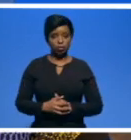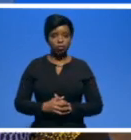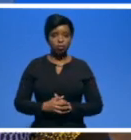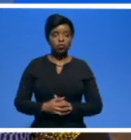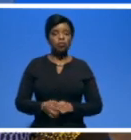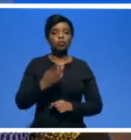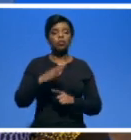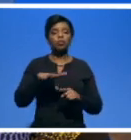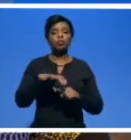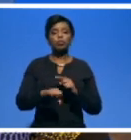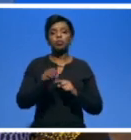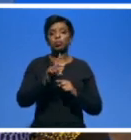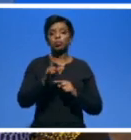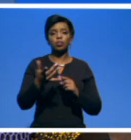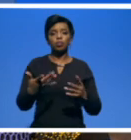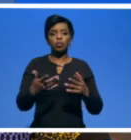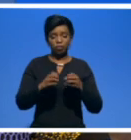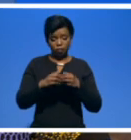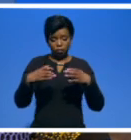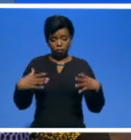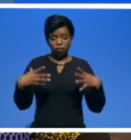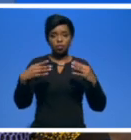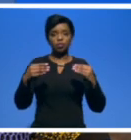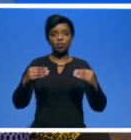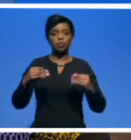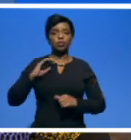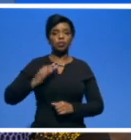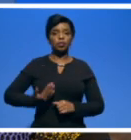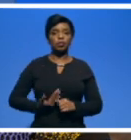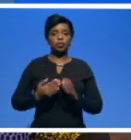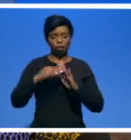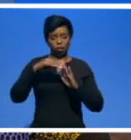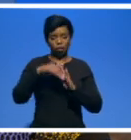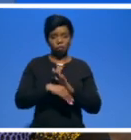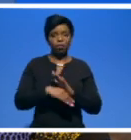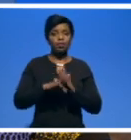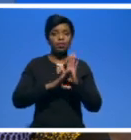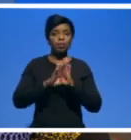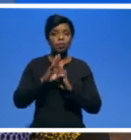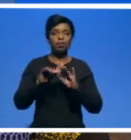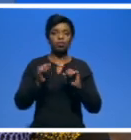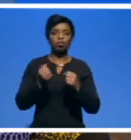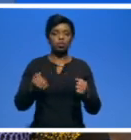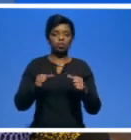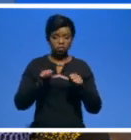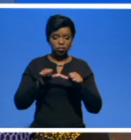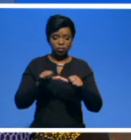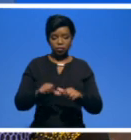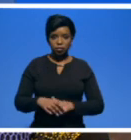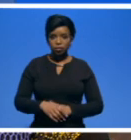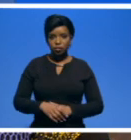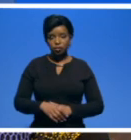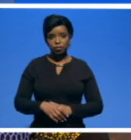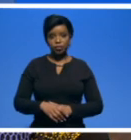find that the majority of businesses Sabasadi, Diawa, Adukono ba sustainable.